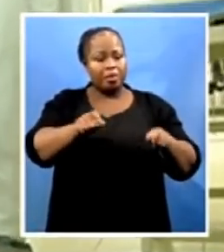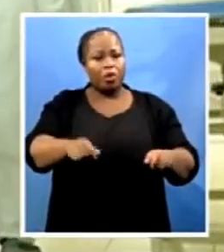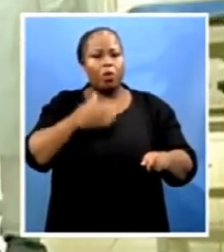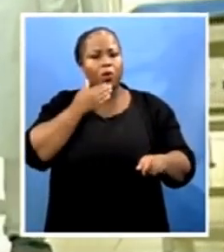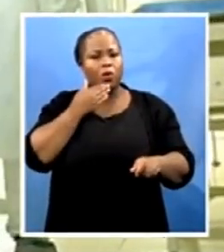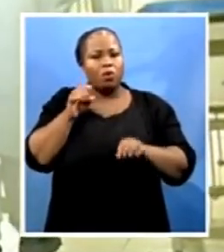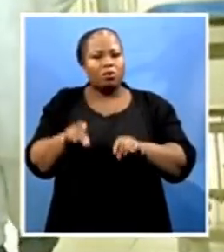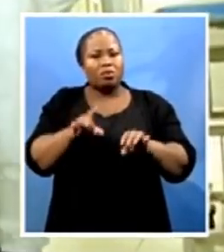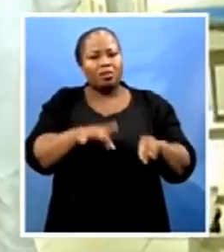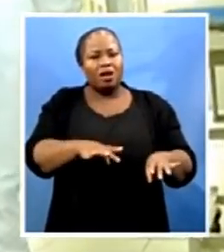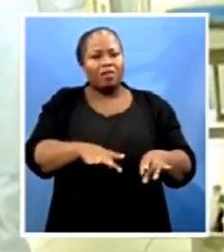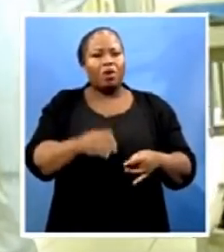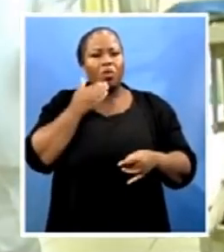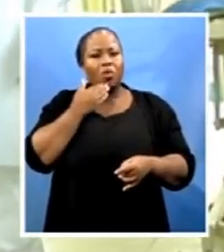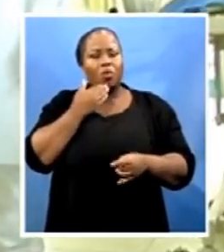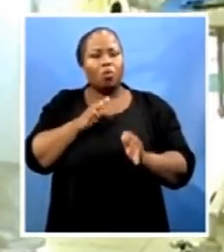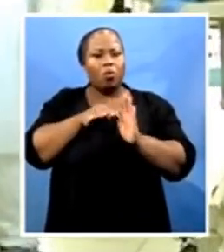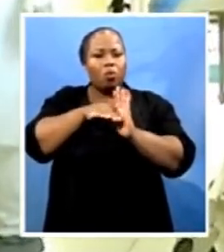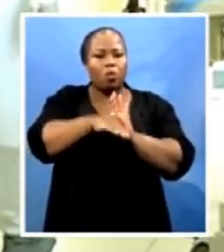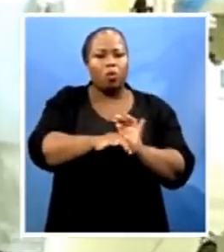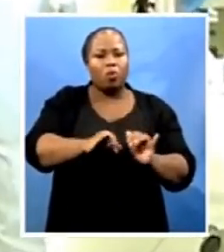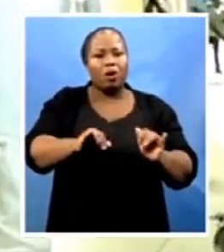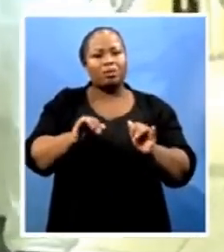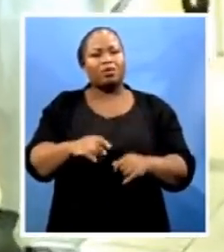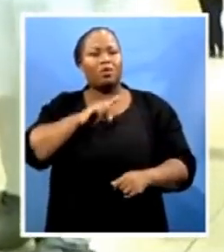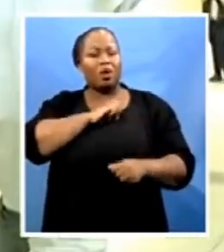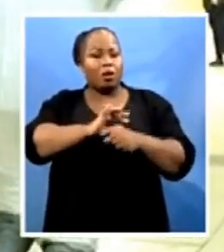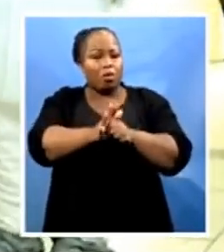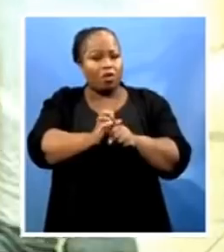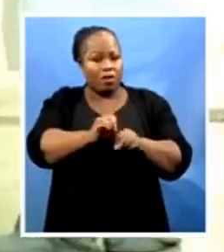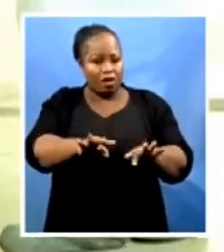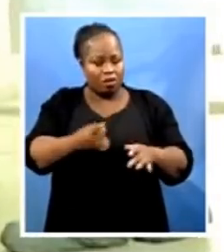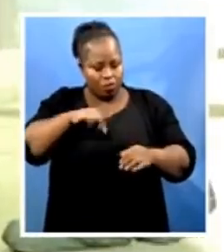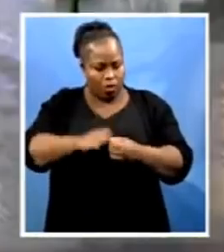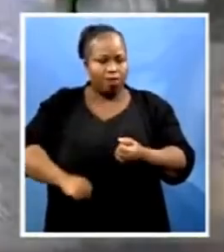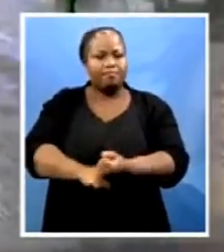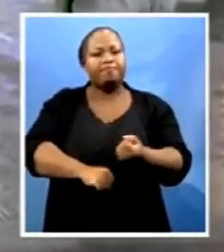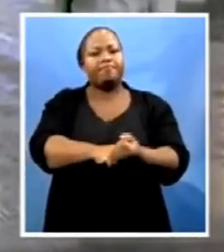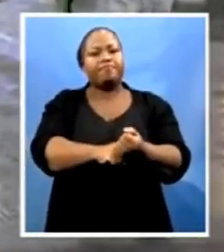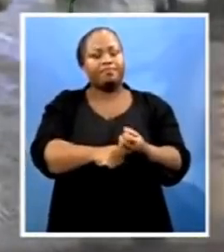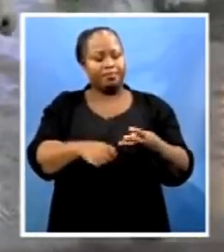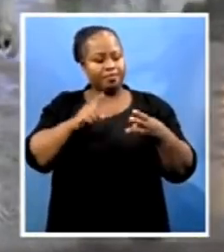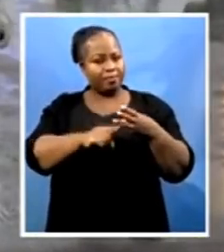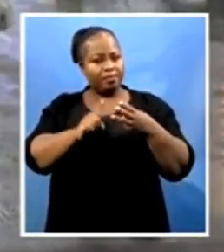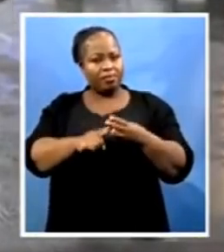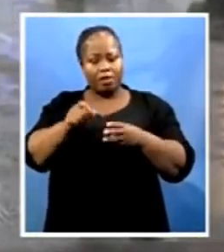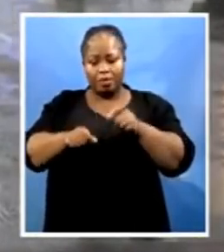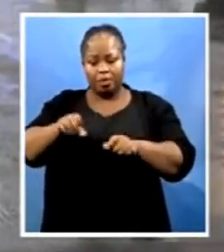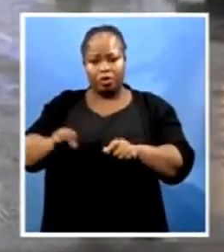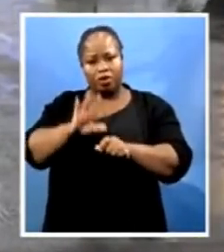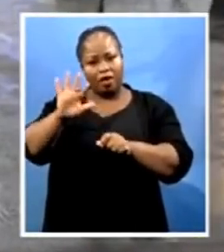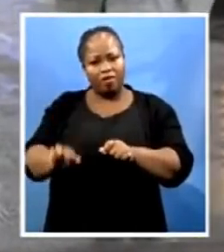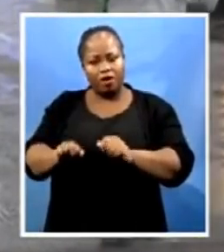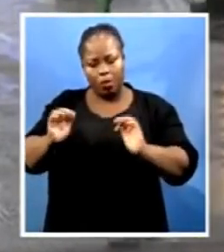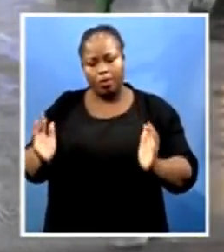pandemic, and to mobilize South Africans to drive a united response to change